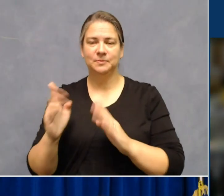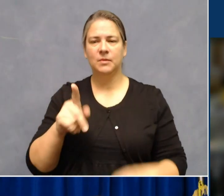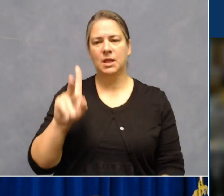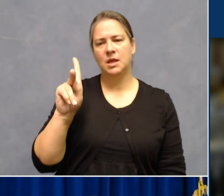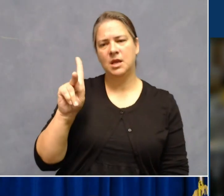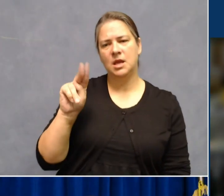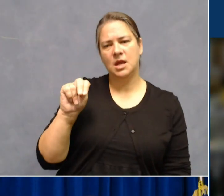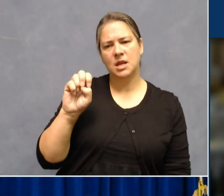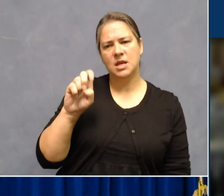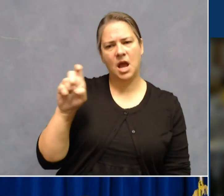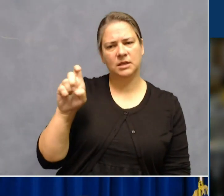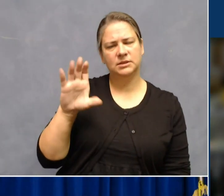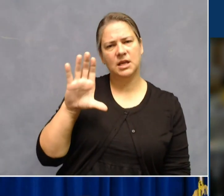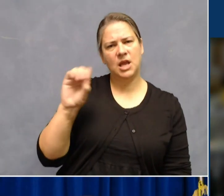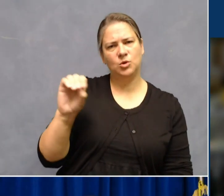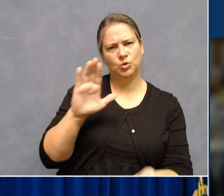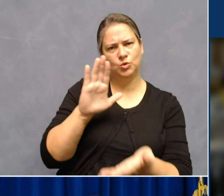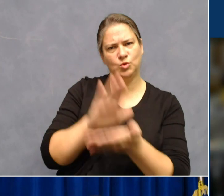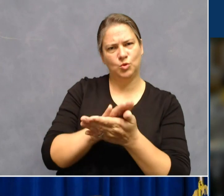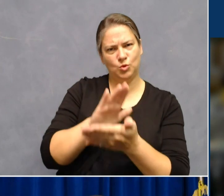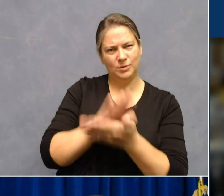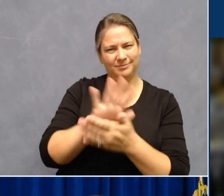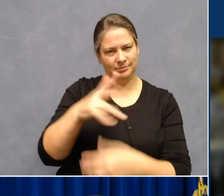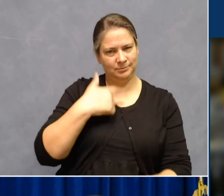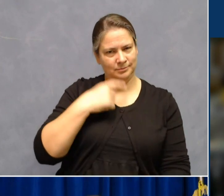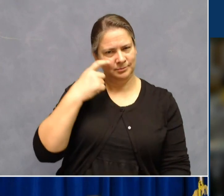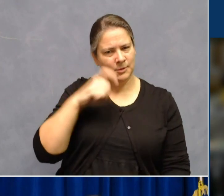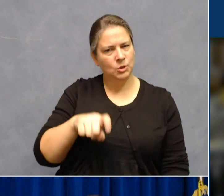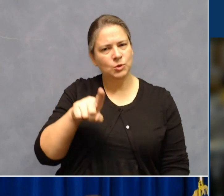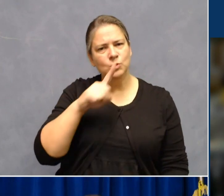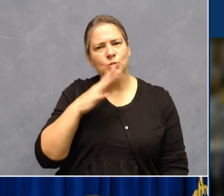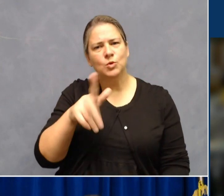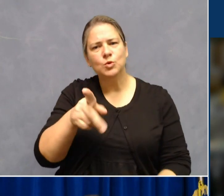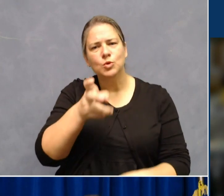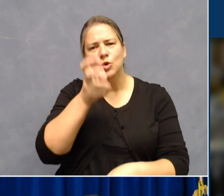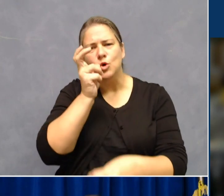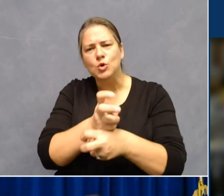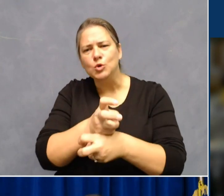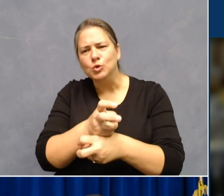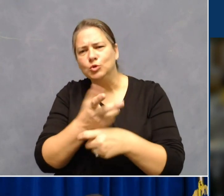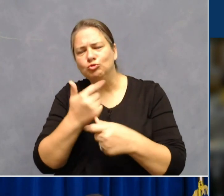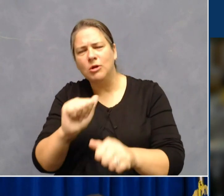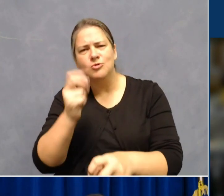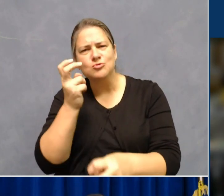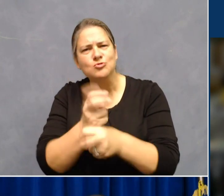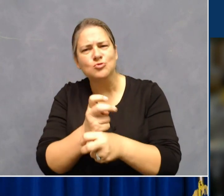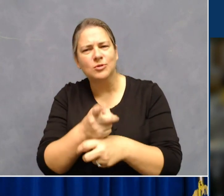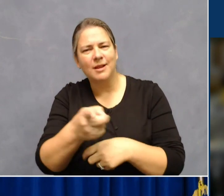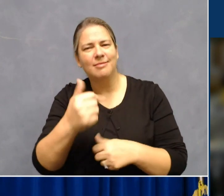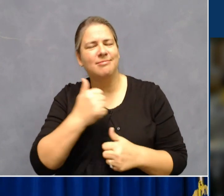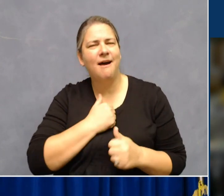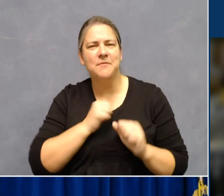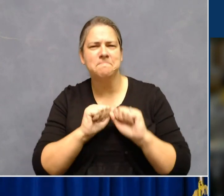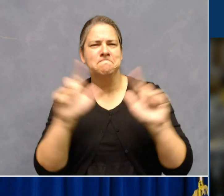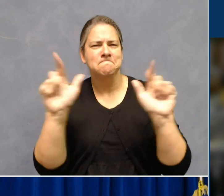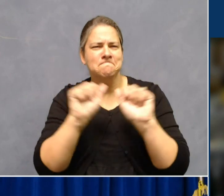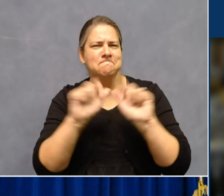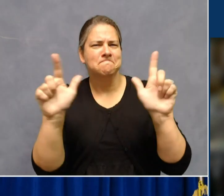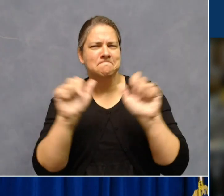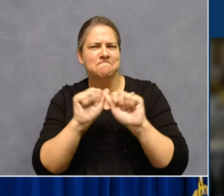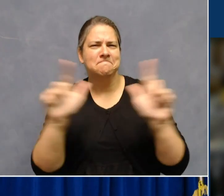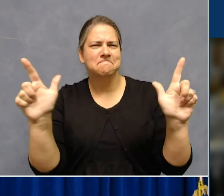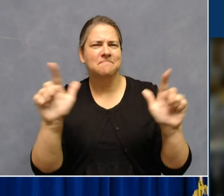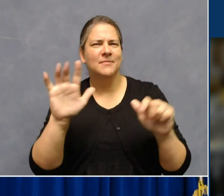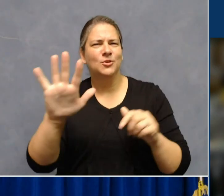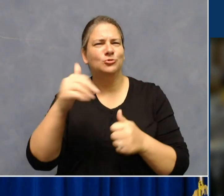and I've noticed how hard they're trying, and also how they love to put out on social media the good things that they are doing in